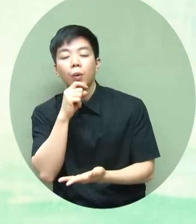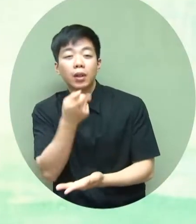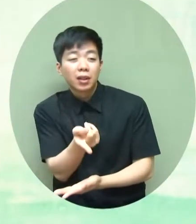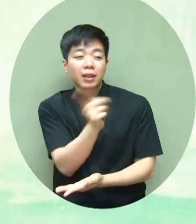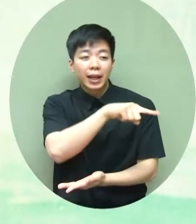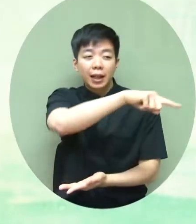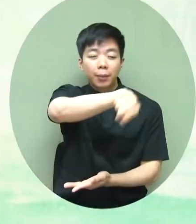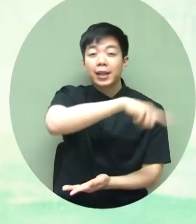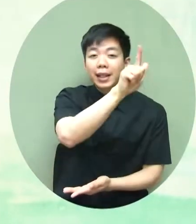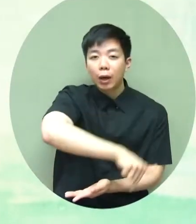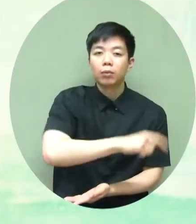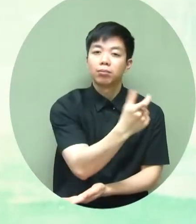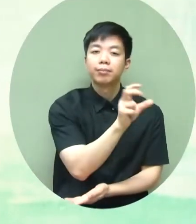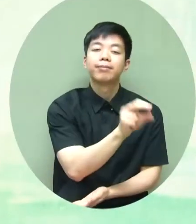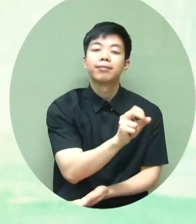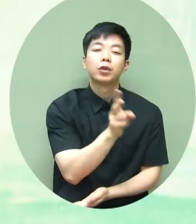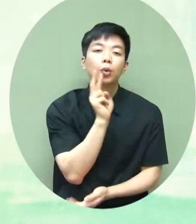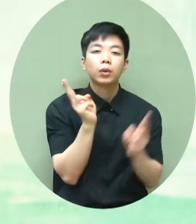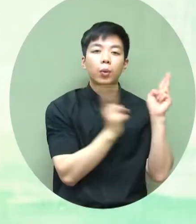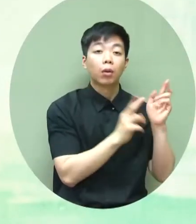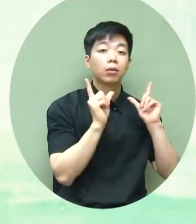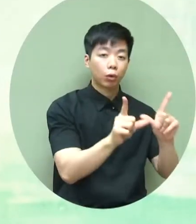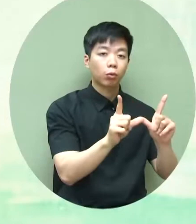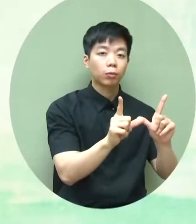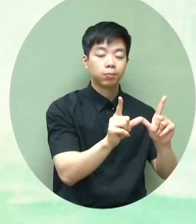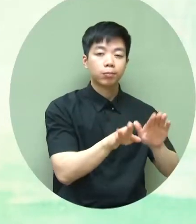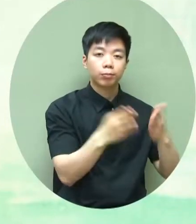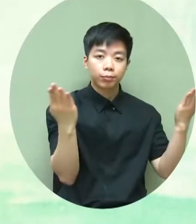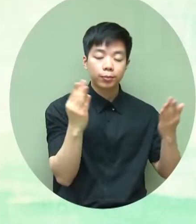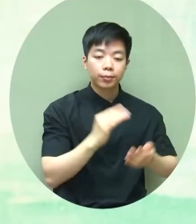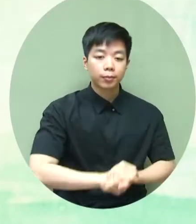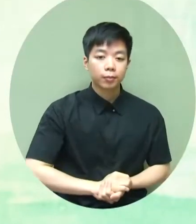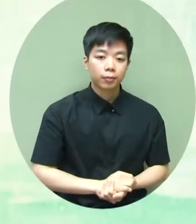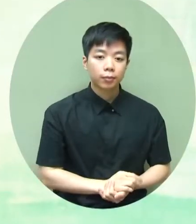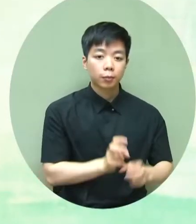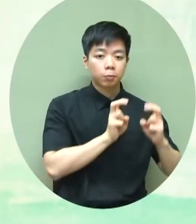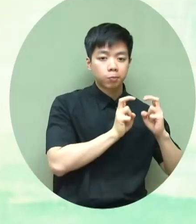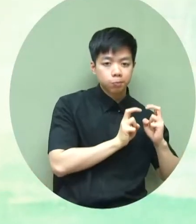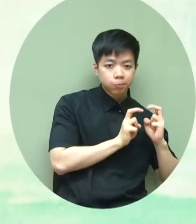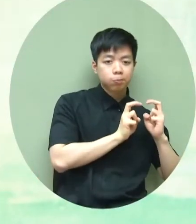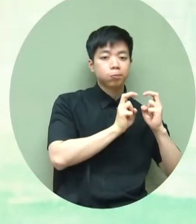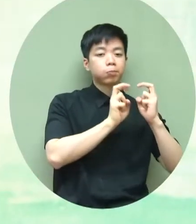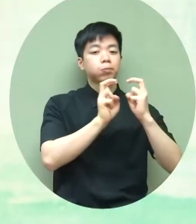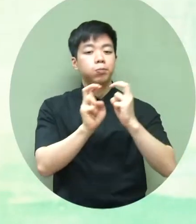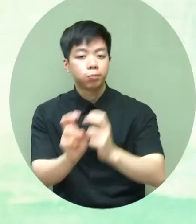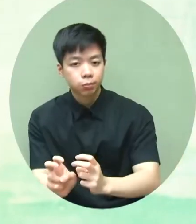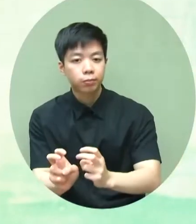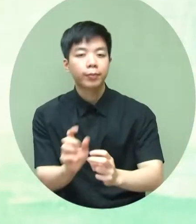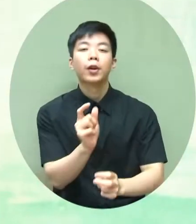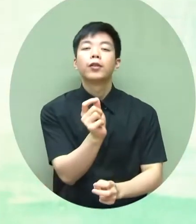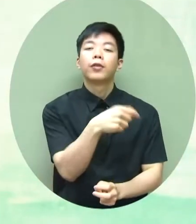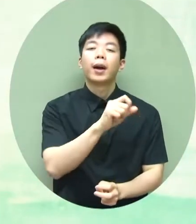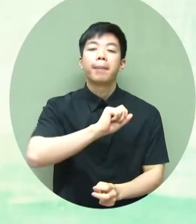other stations or trips will not change. And then for departure from Mong Kok East,